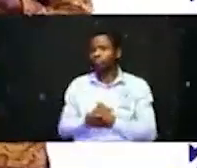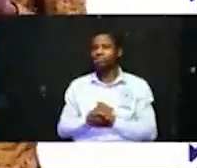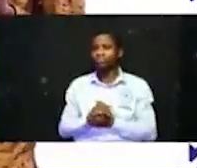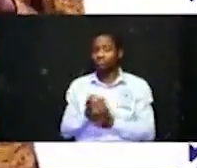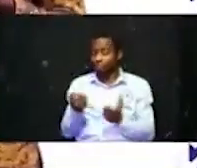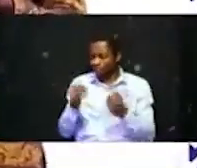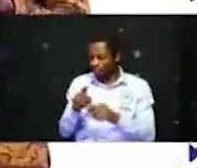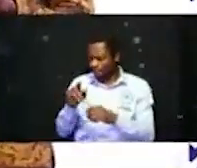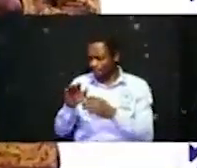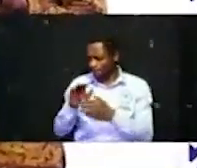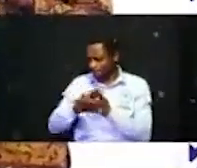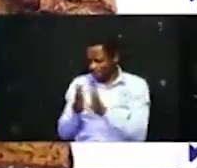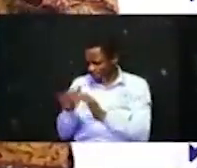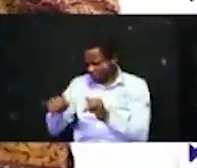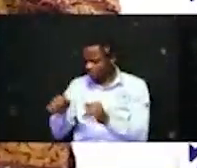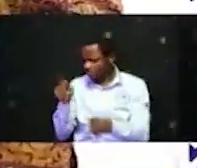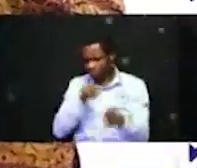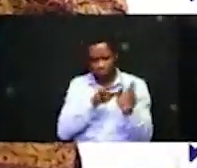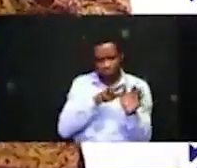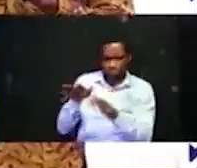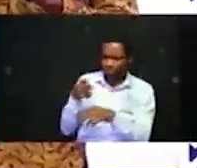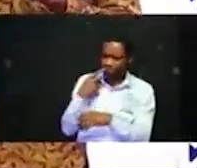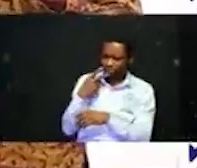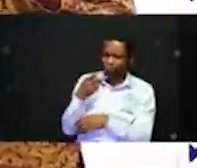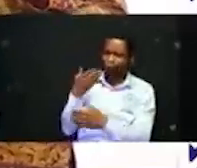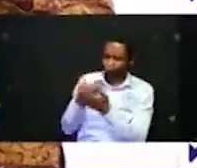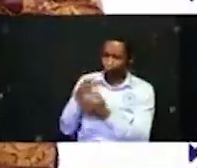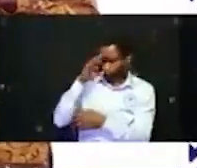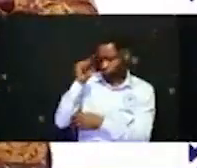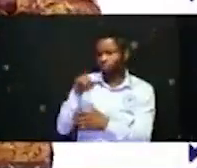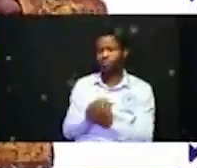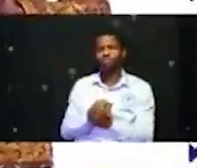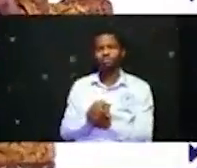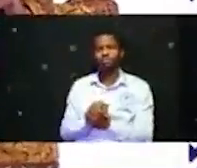say that you are a good man. Acts chapter